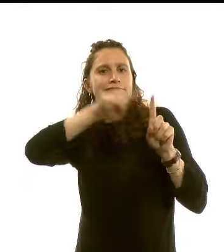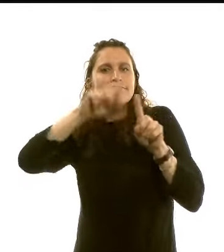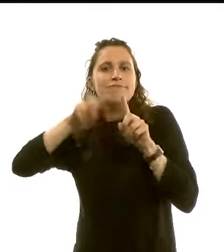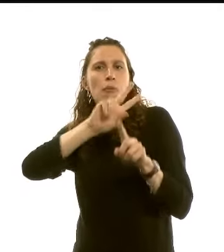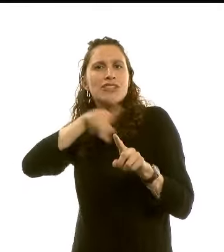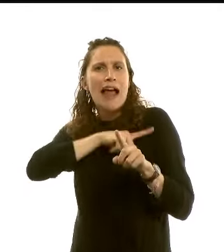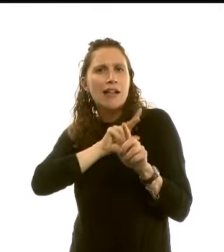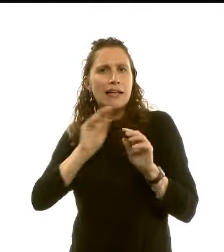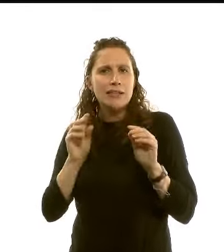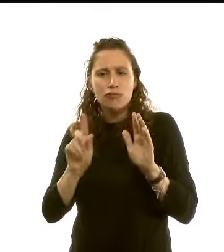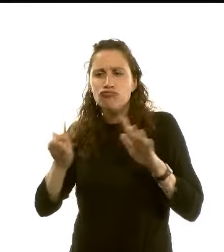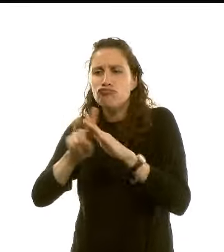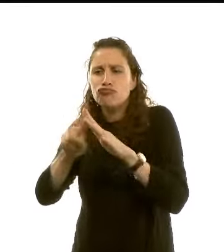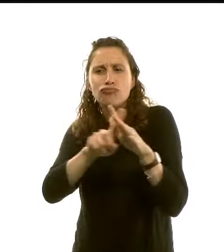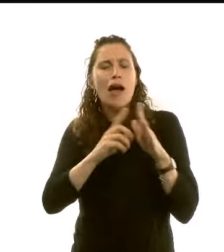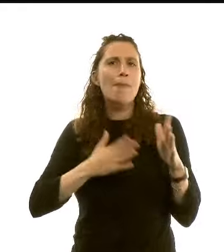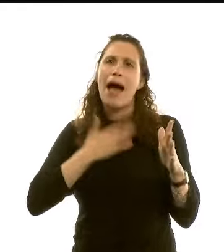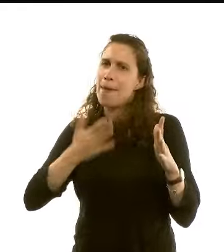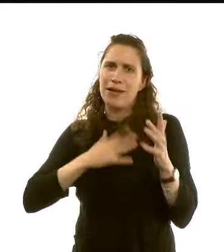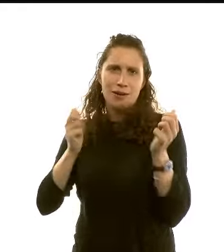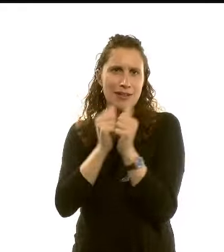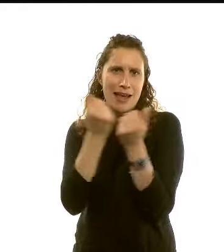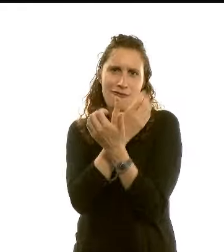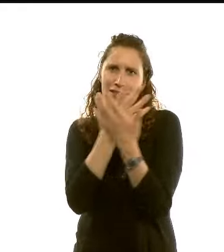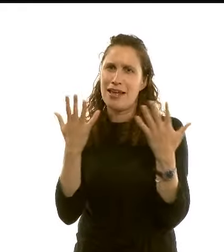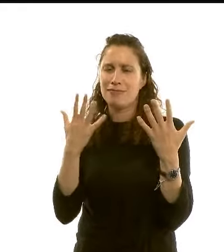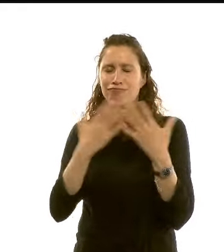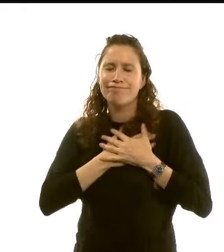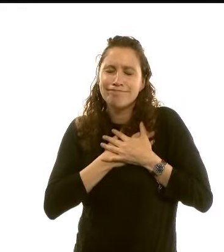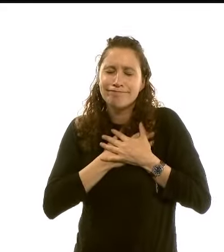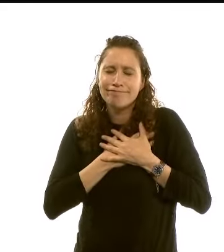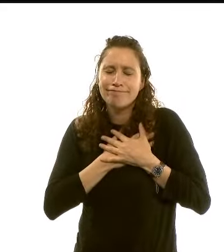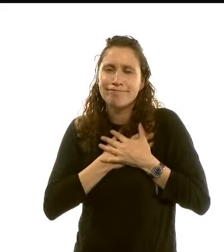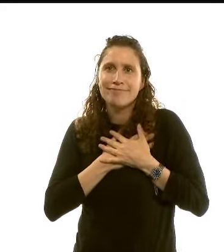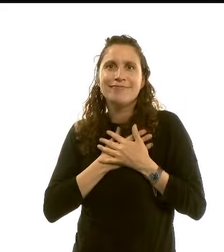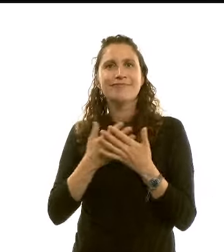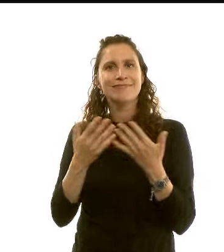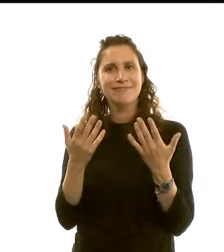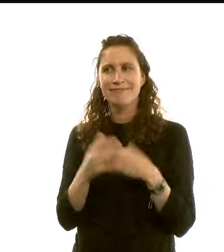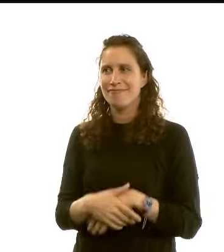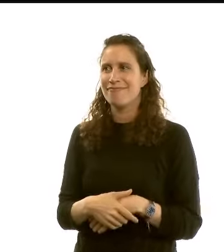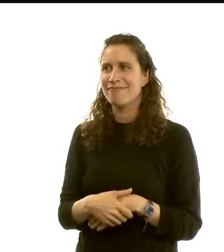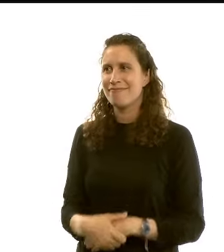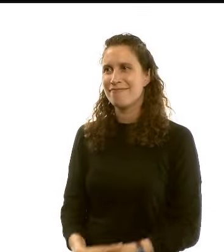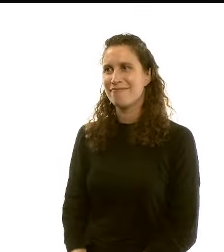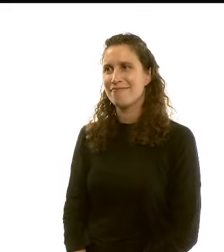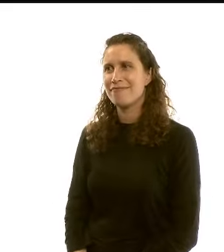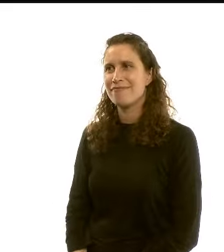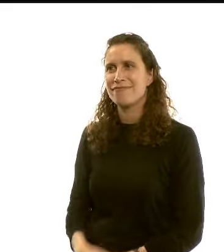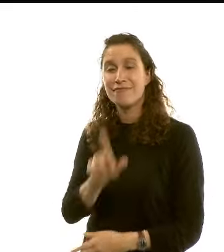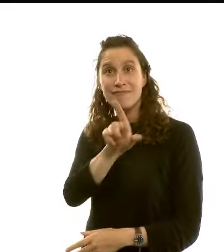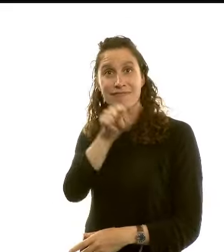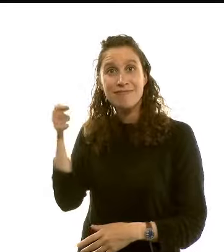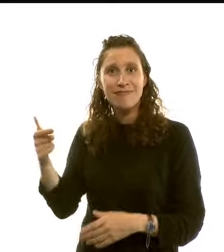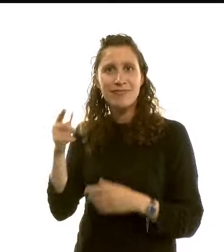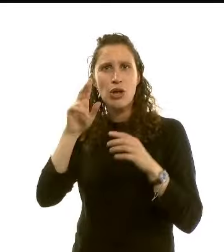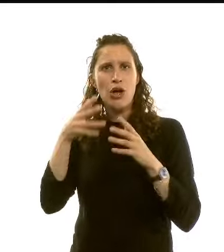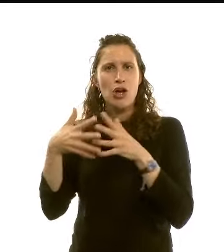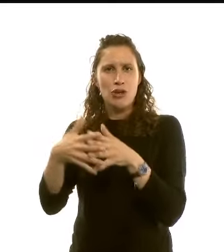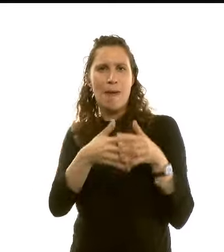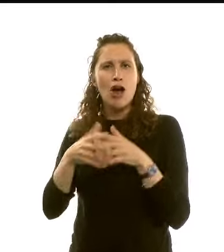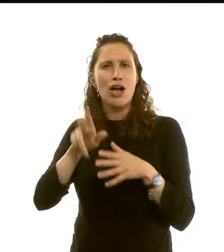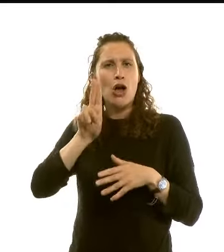through. And I'm very happy that Fabuland's featuring because it's pulling on my heartstrings. I had it as a child. Very nice. Keep it going. Let's go over to